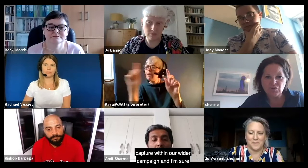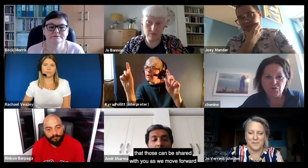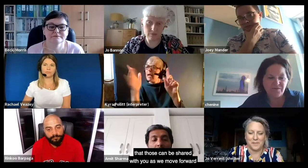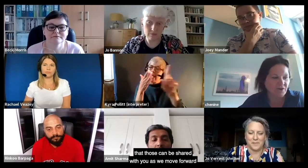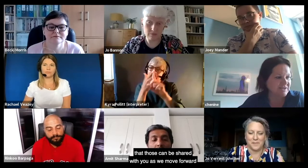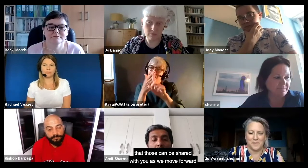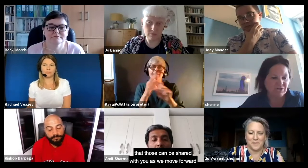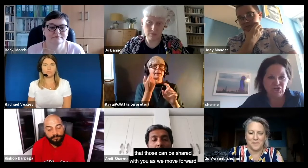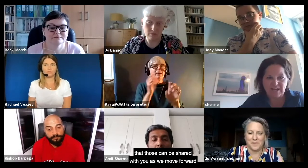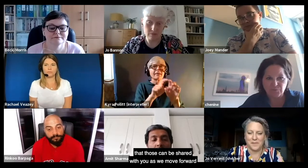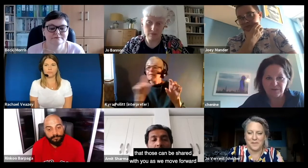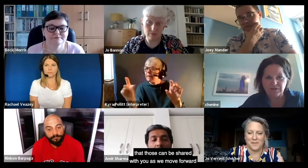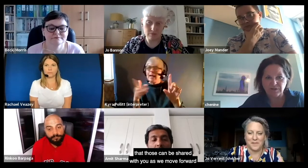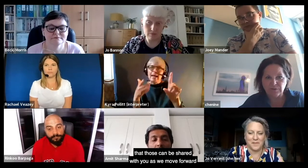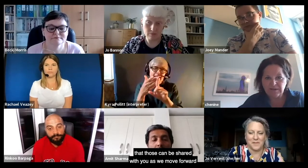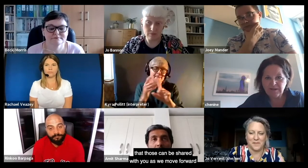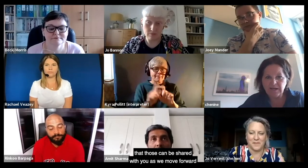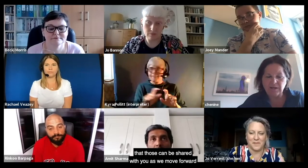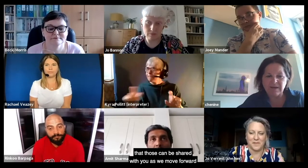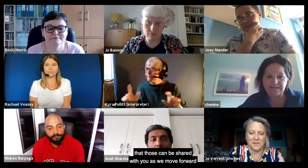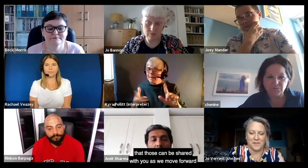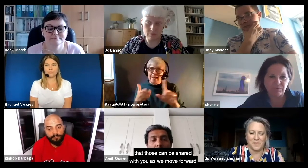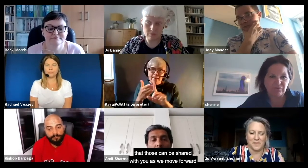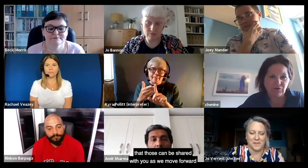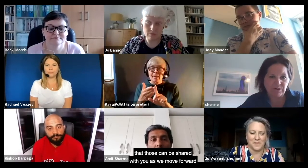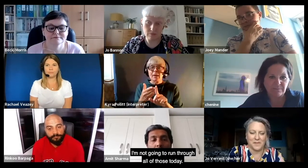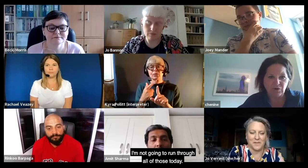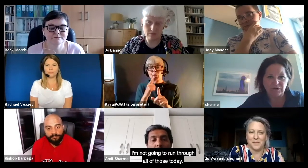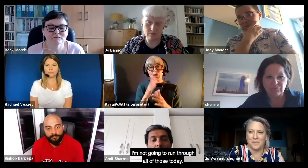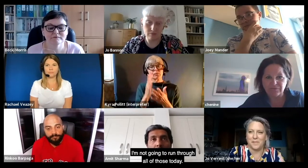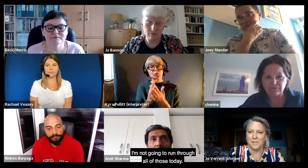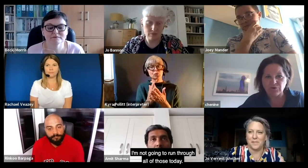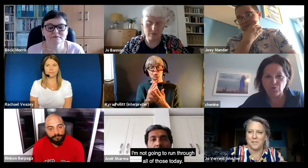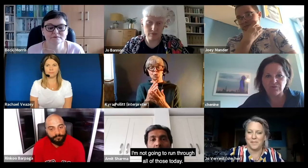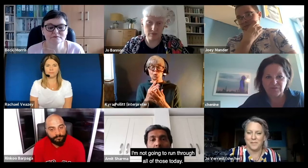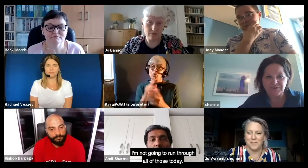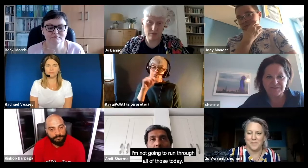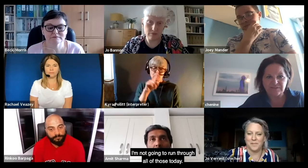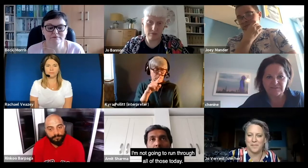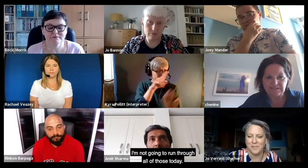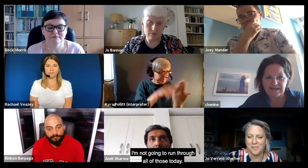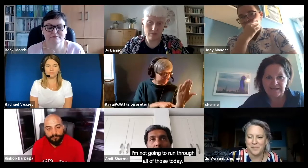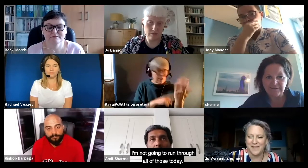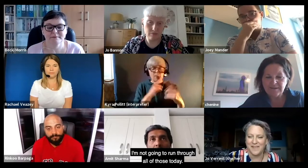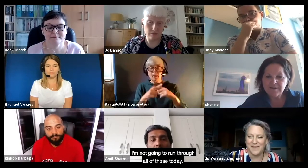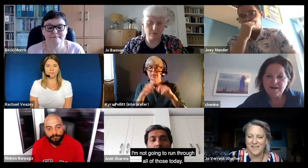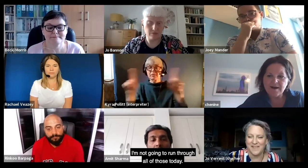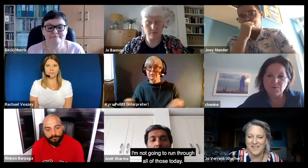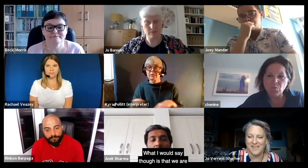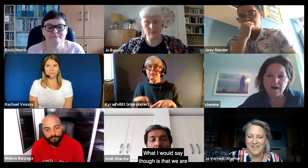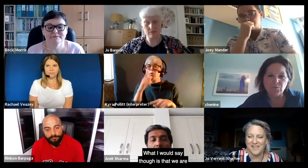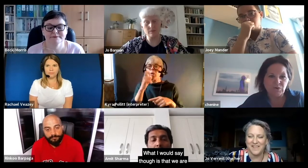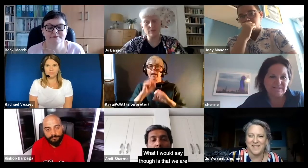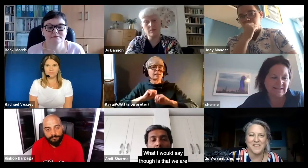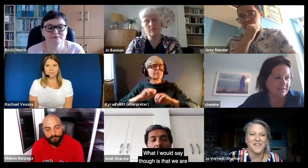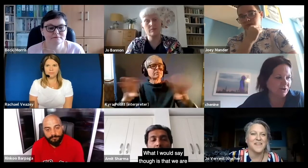I'm sure that those can be shared with you as we move forward. I'm not going to run through all of those today.